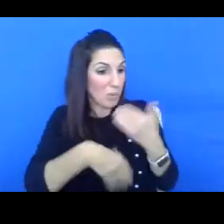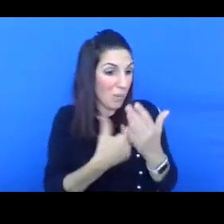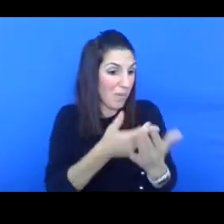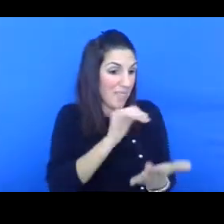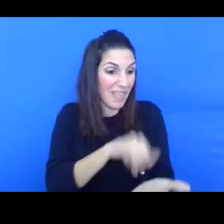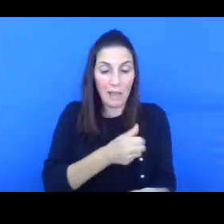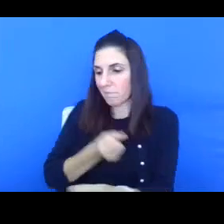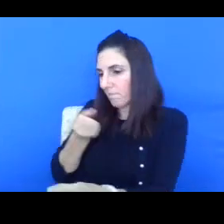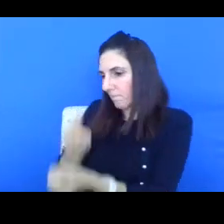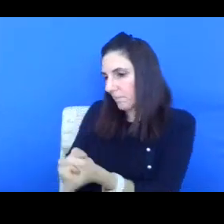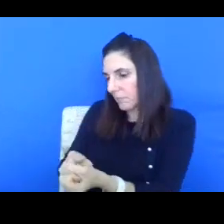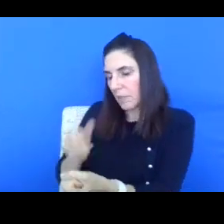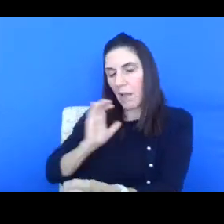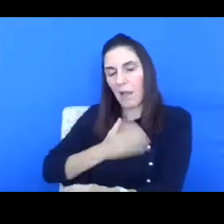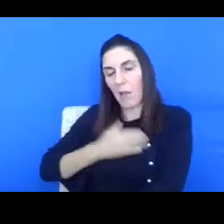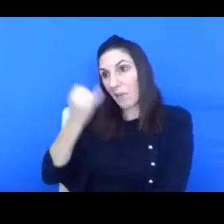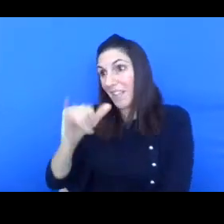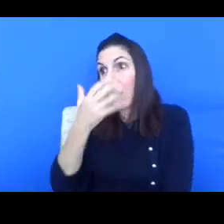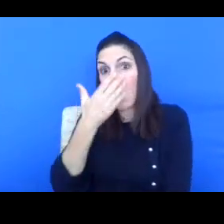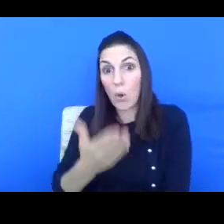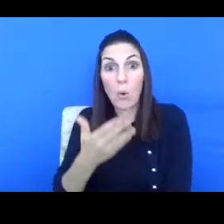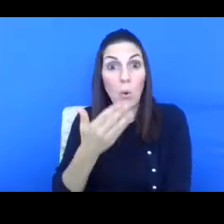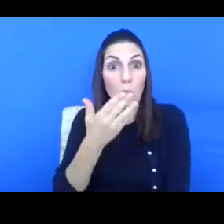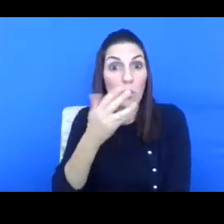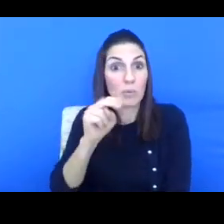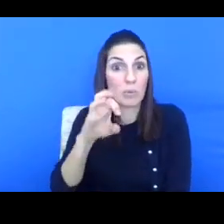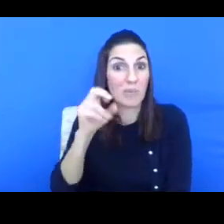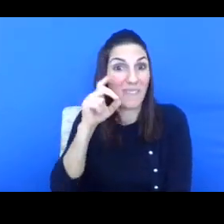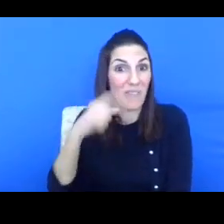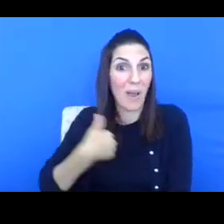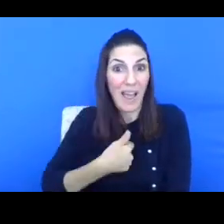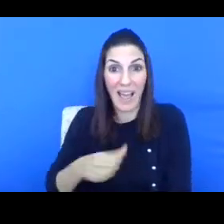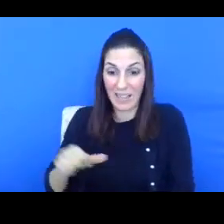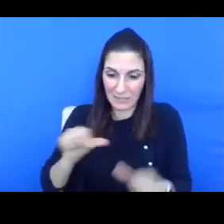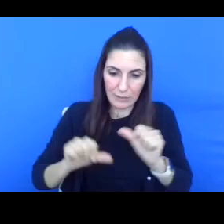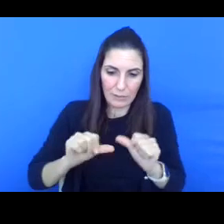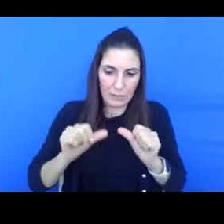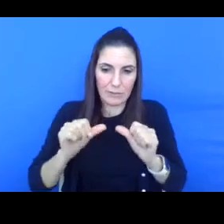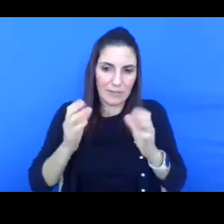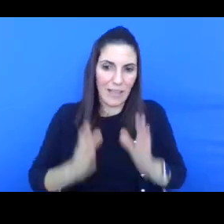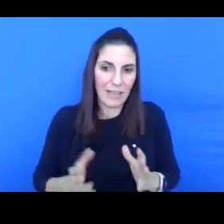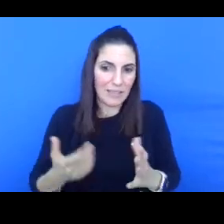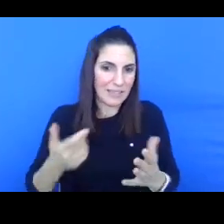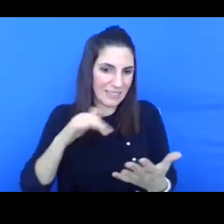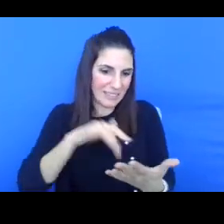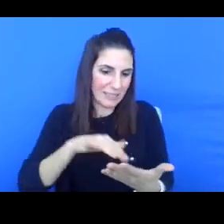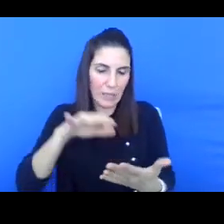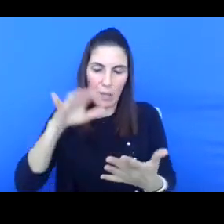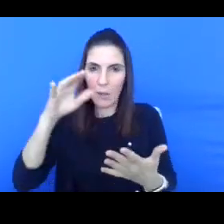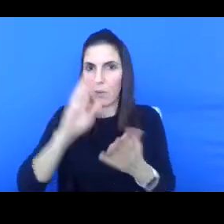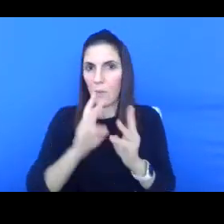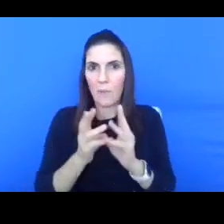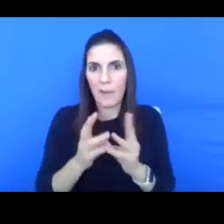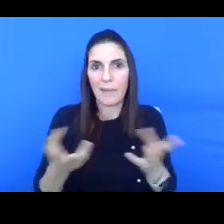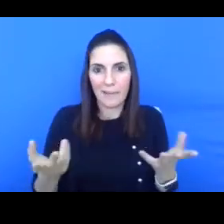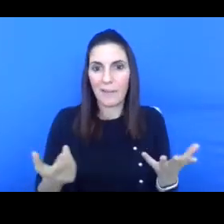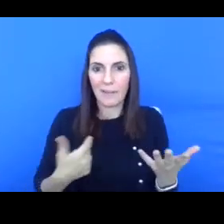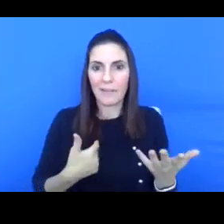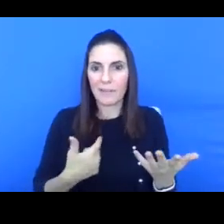which I guess is good news for us as meteorologists because we certainly want to be right. Well, looks like we nailed it.